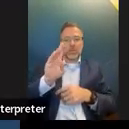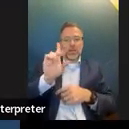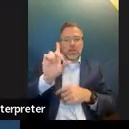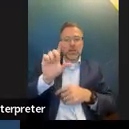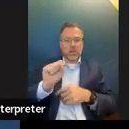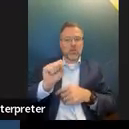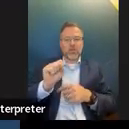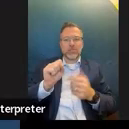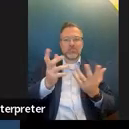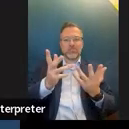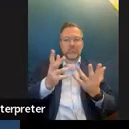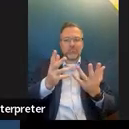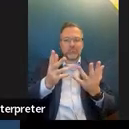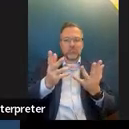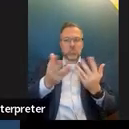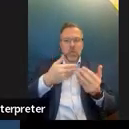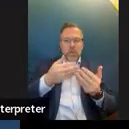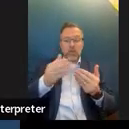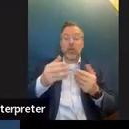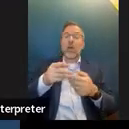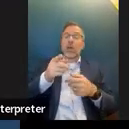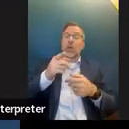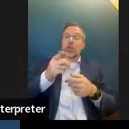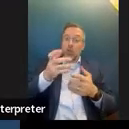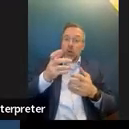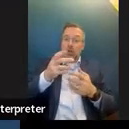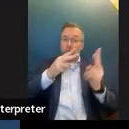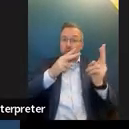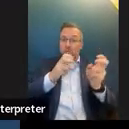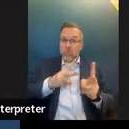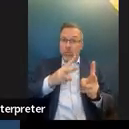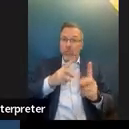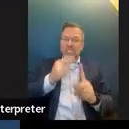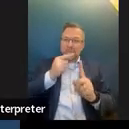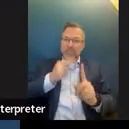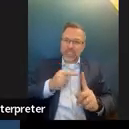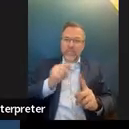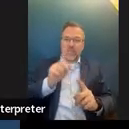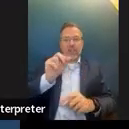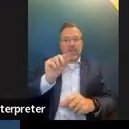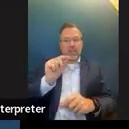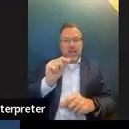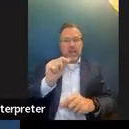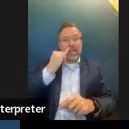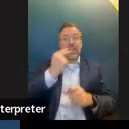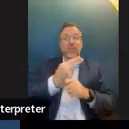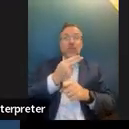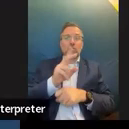you want to make sure you pull the specific data, right? If you're using Dibbles, you're just going to say,